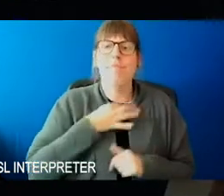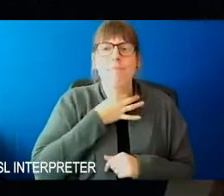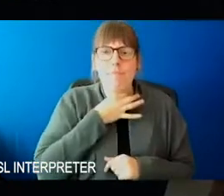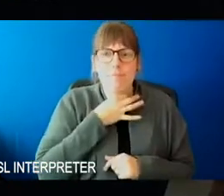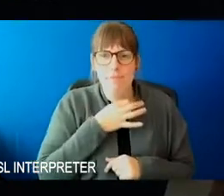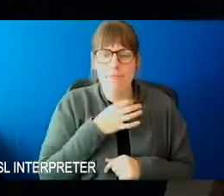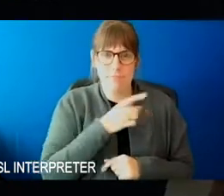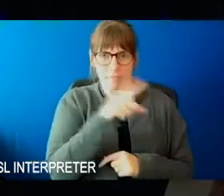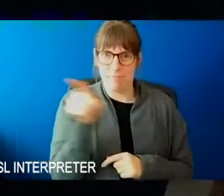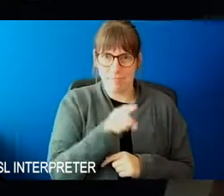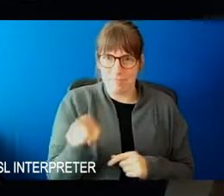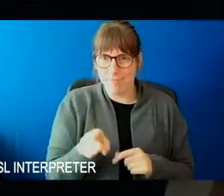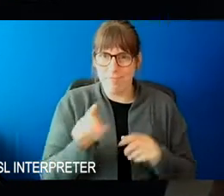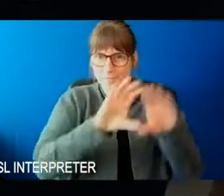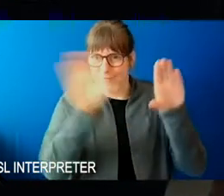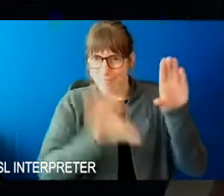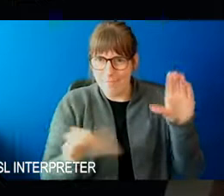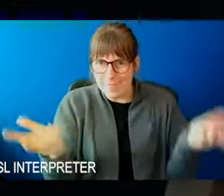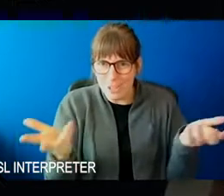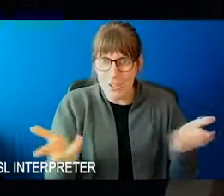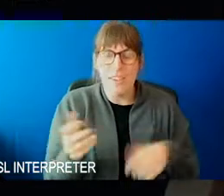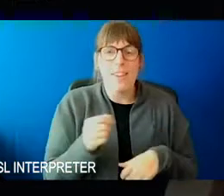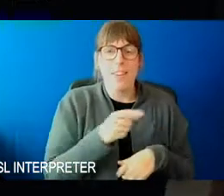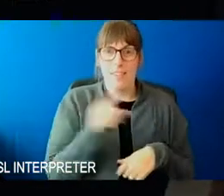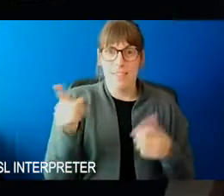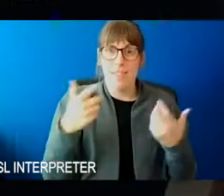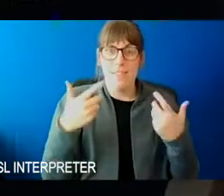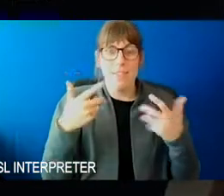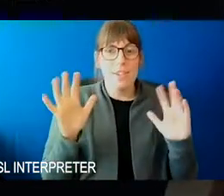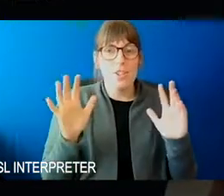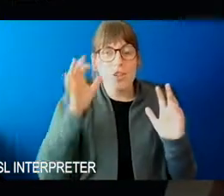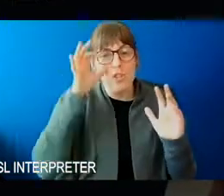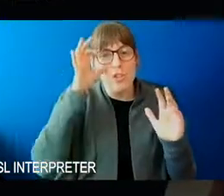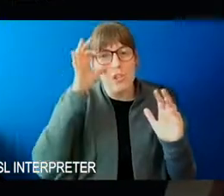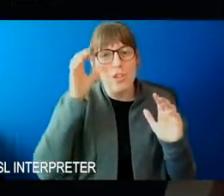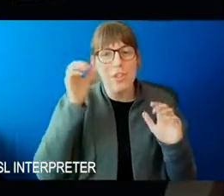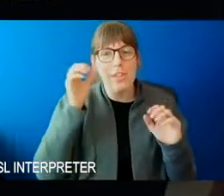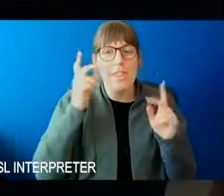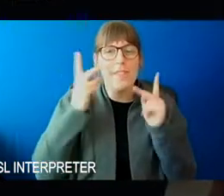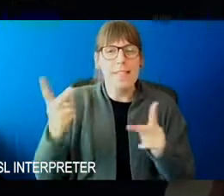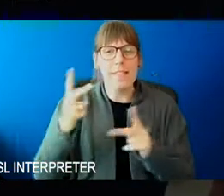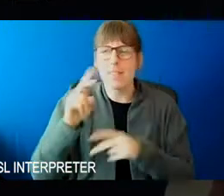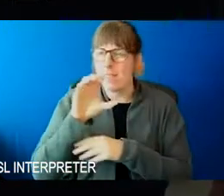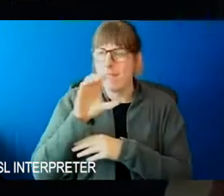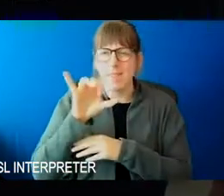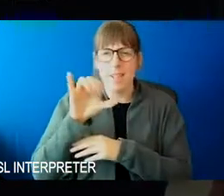strength. I'm wondering if people in the room, in our virtual room, have visited